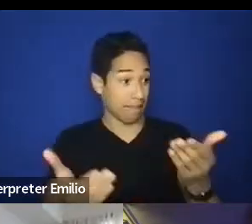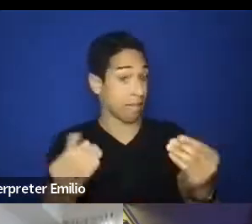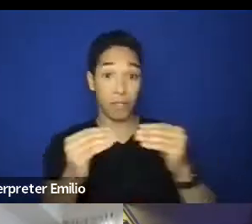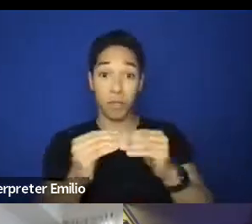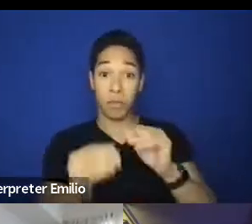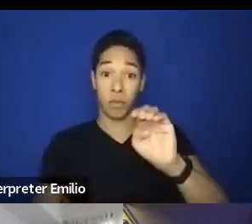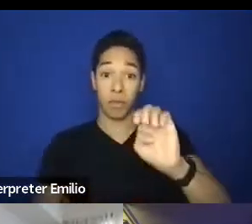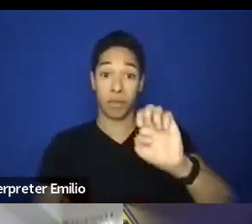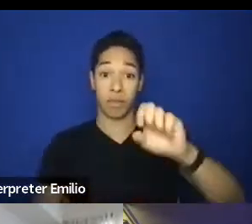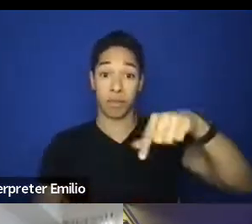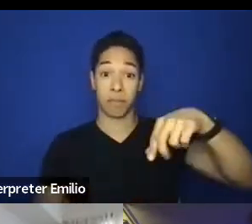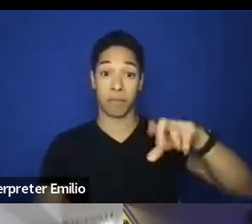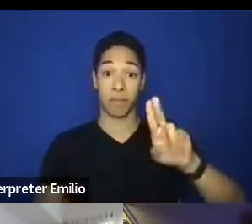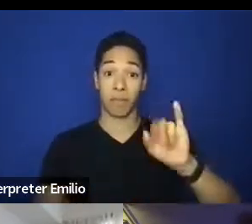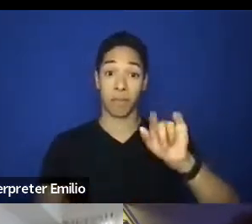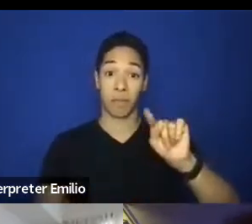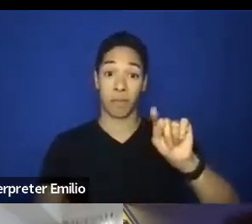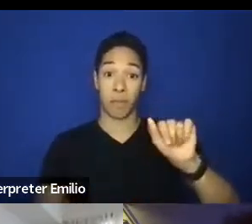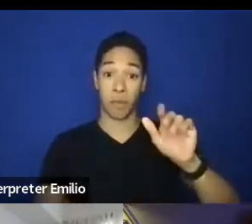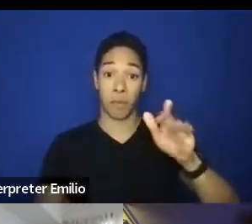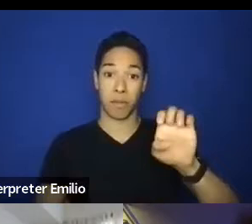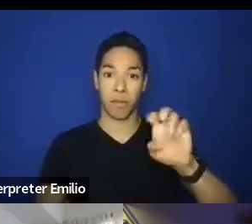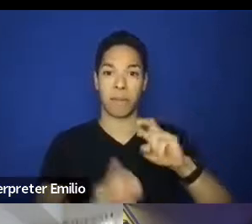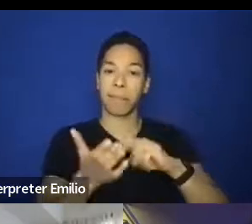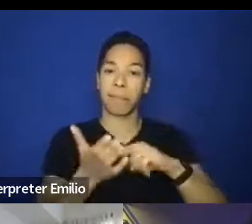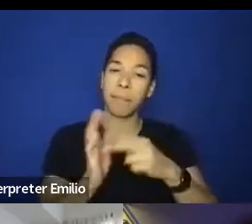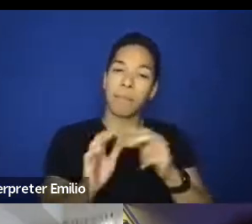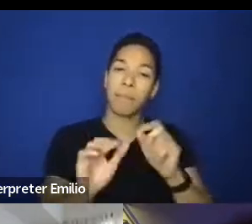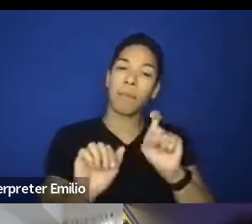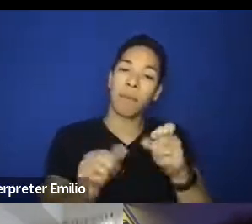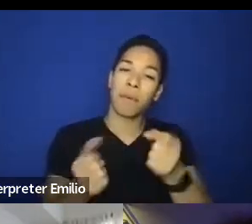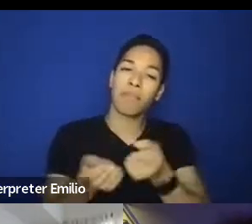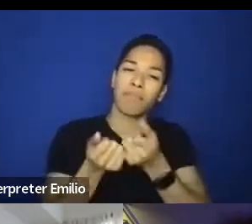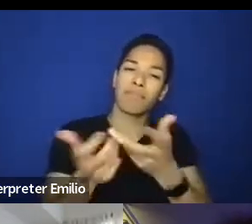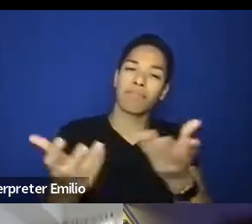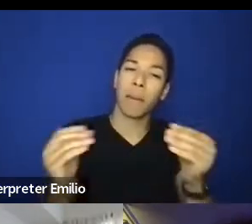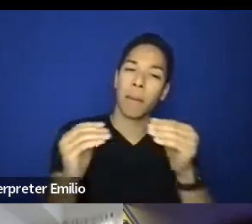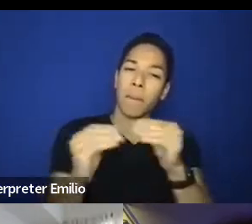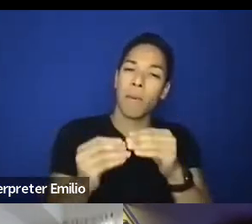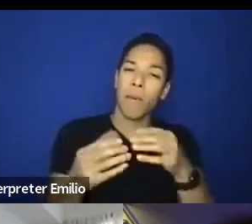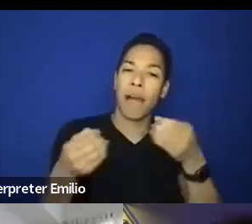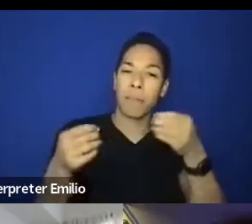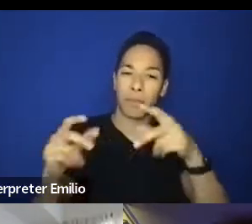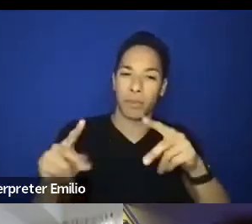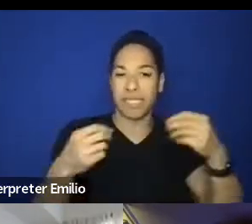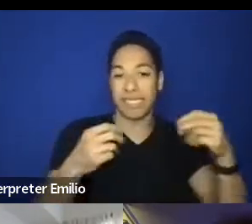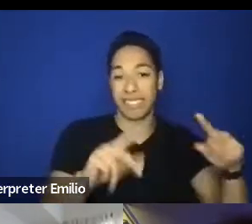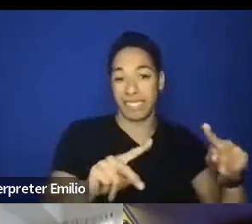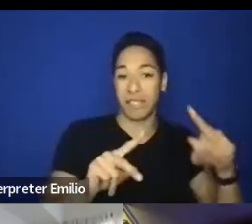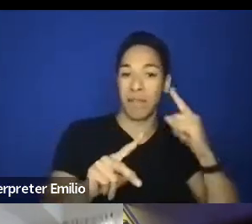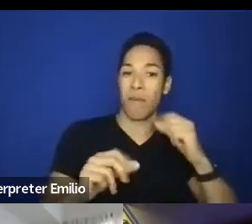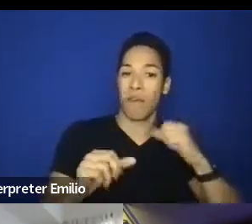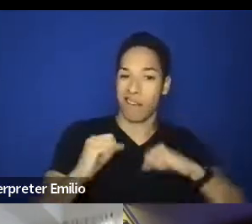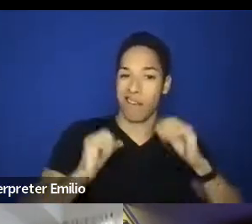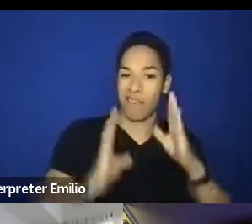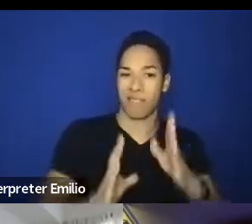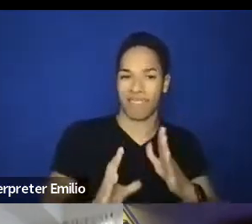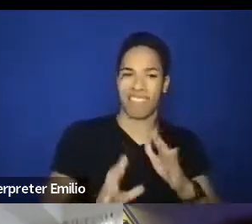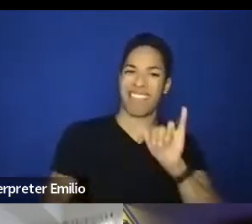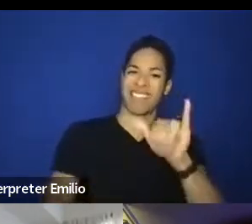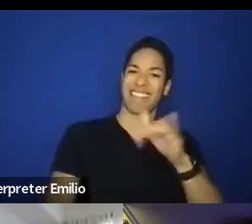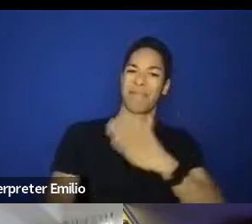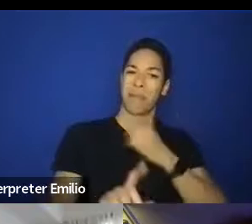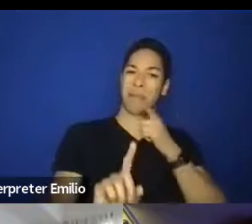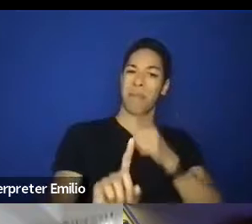to create more opportunities for actors. And this is all from my point of view, like doing regional work. The